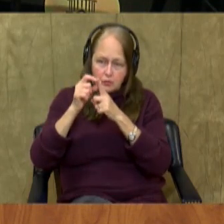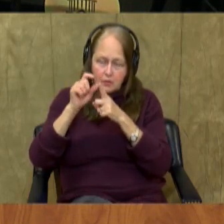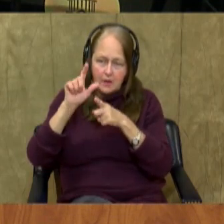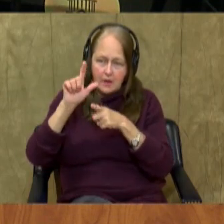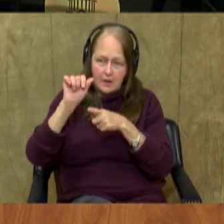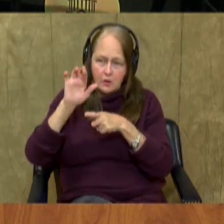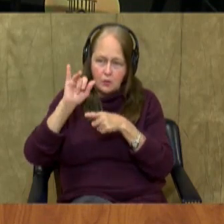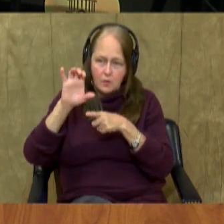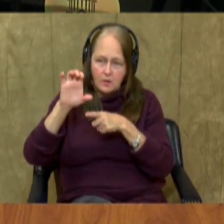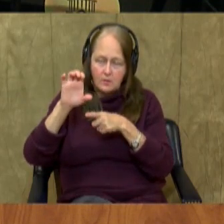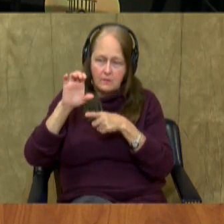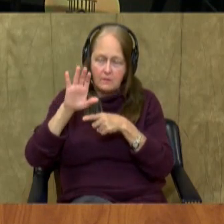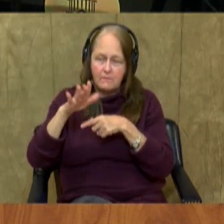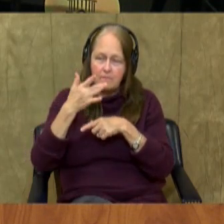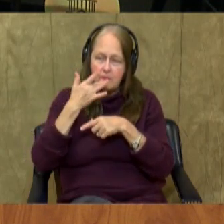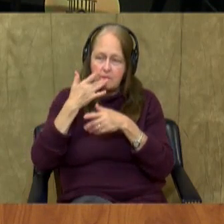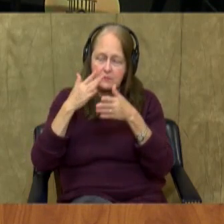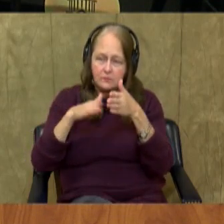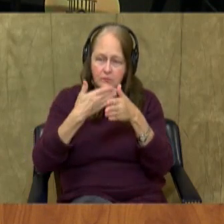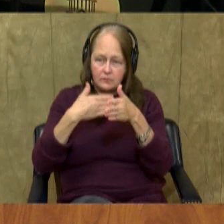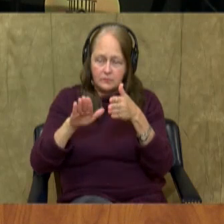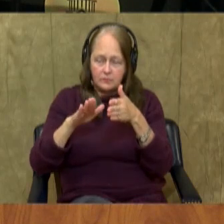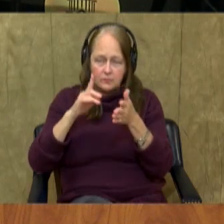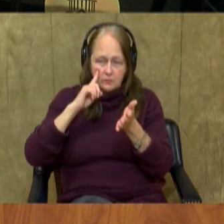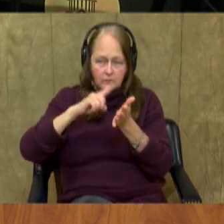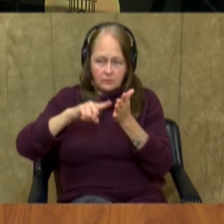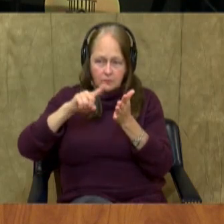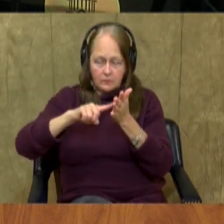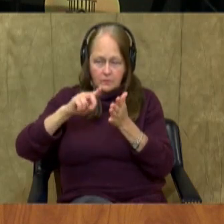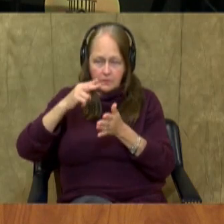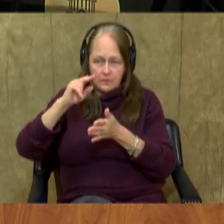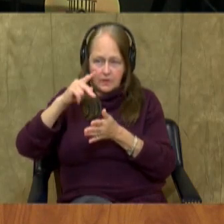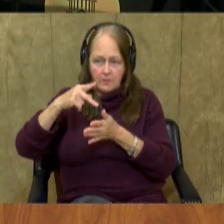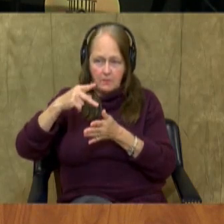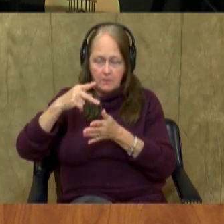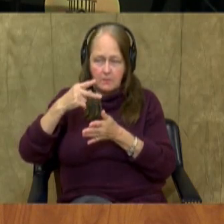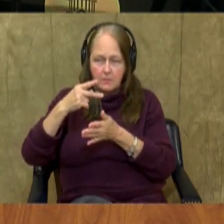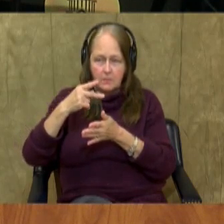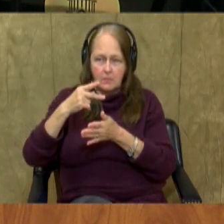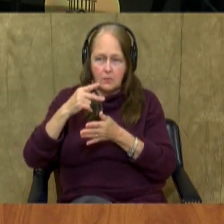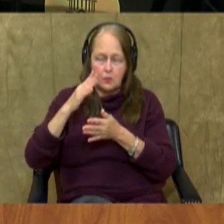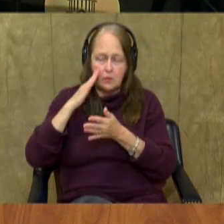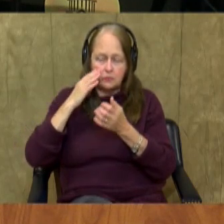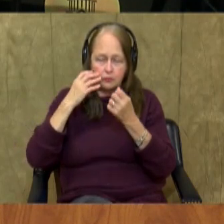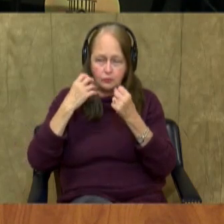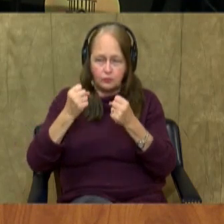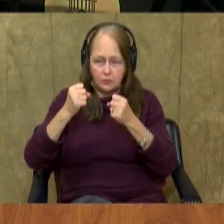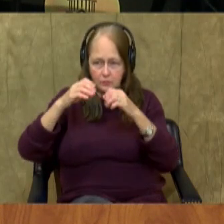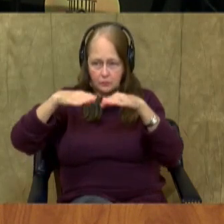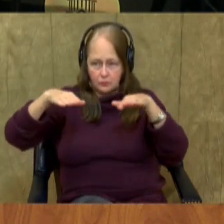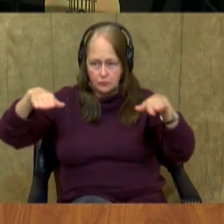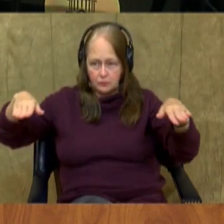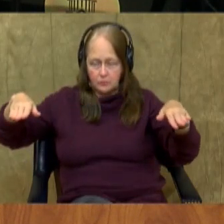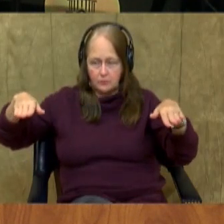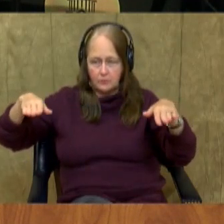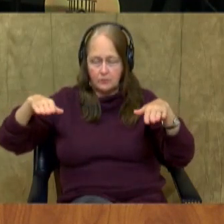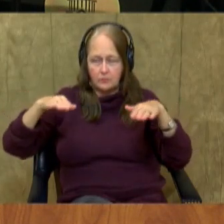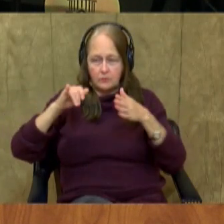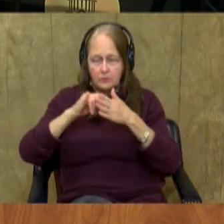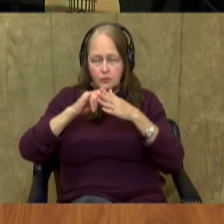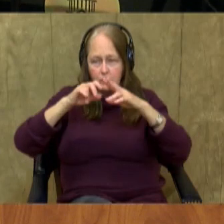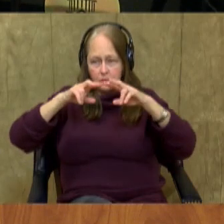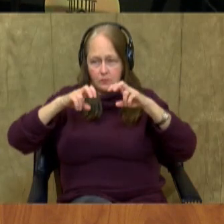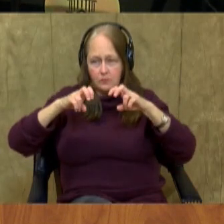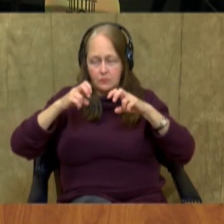songs. Exploring hip hop will strengthen students' analytical skills and